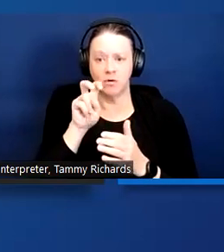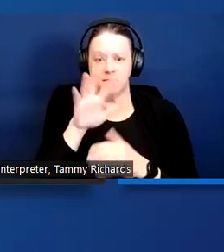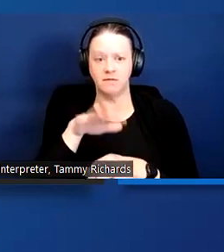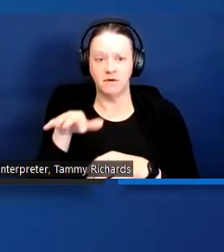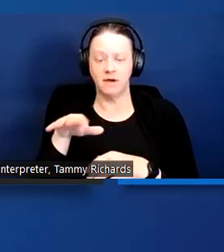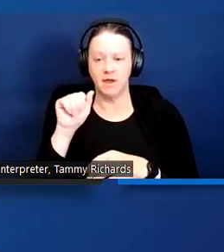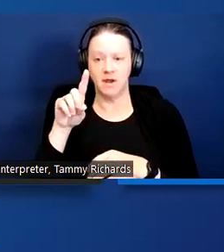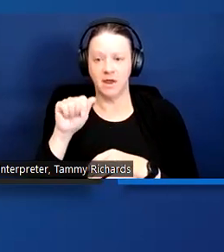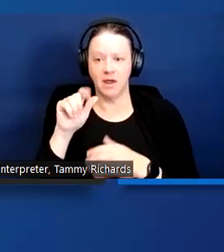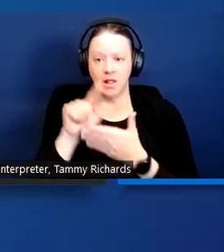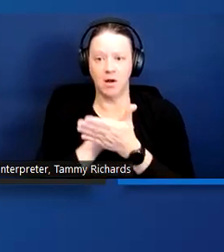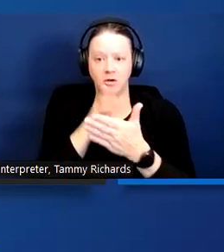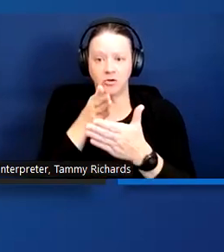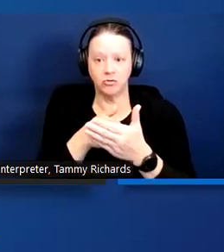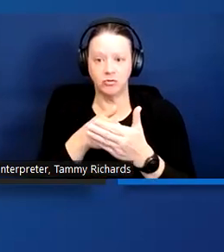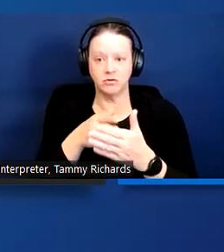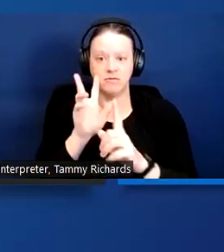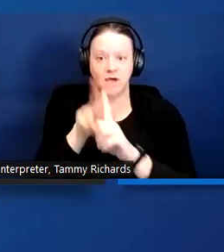3,255 ADA lawsuits filed last year.